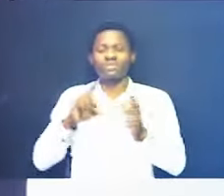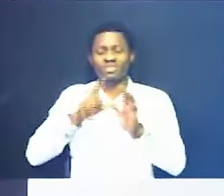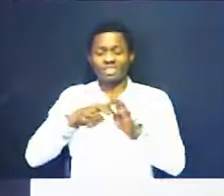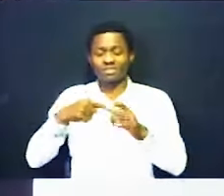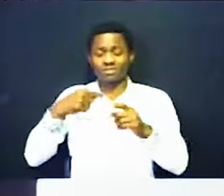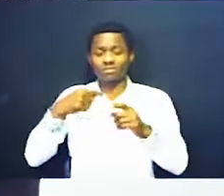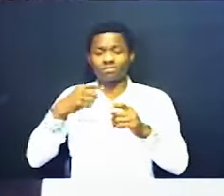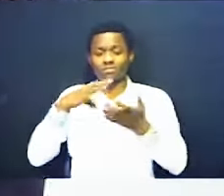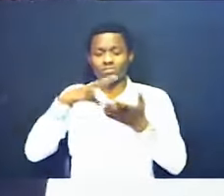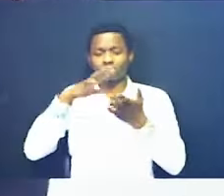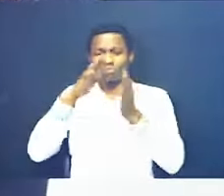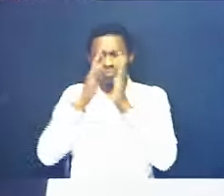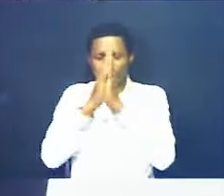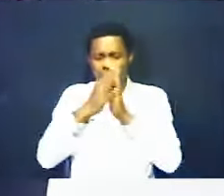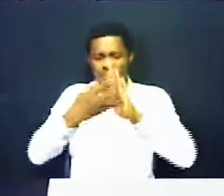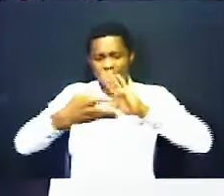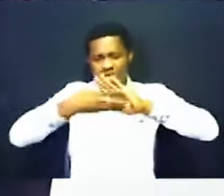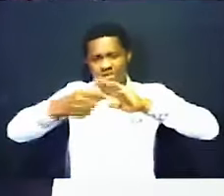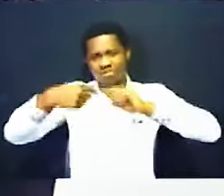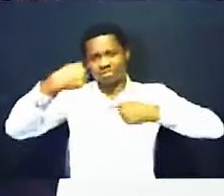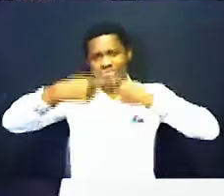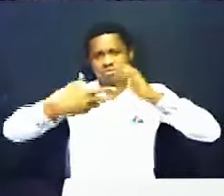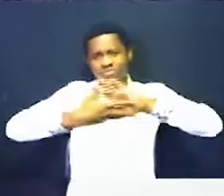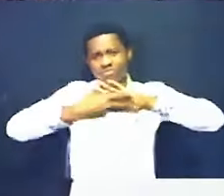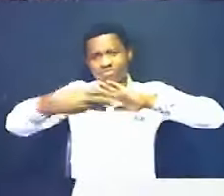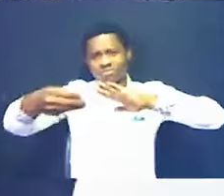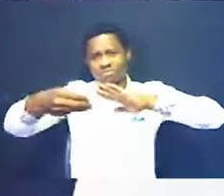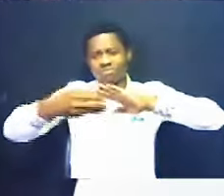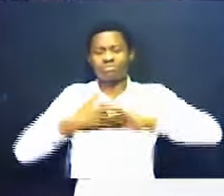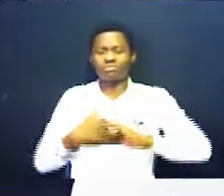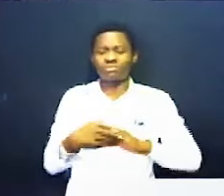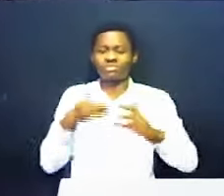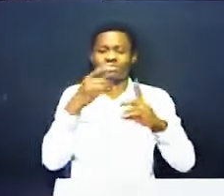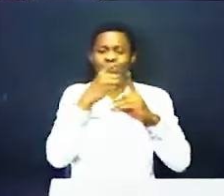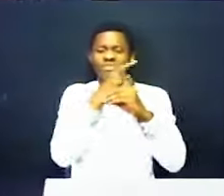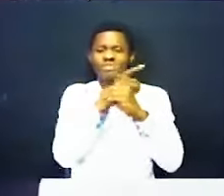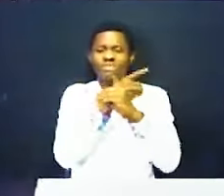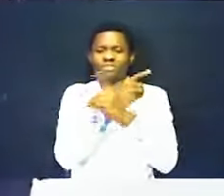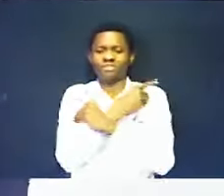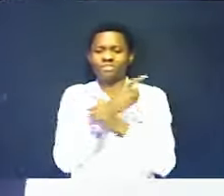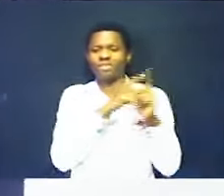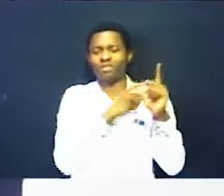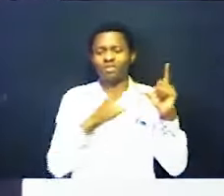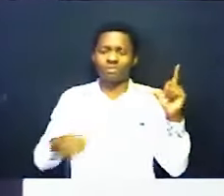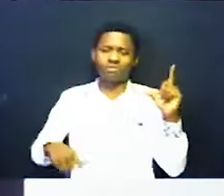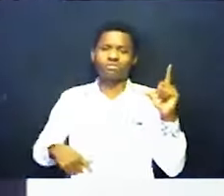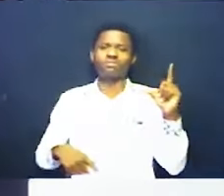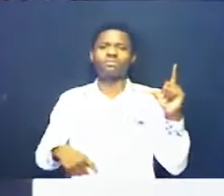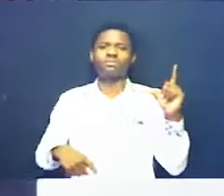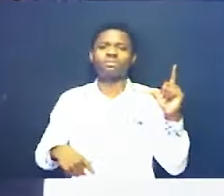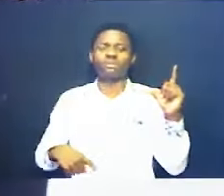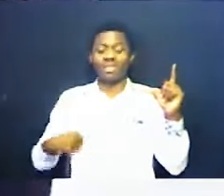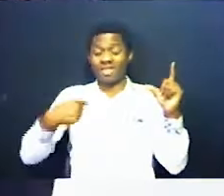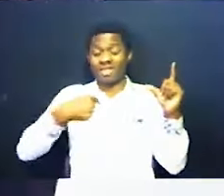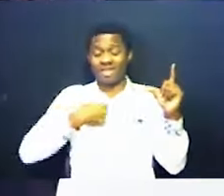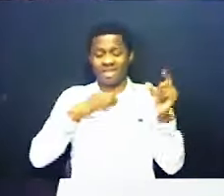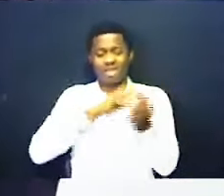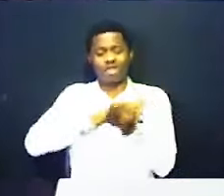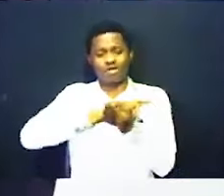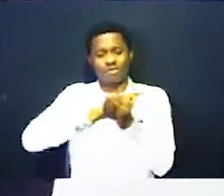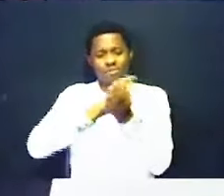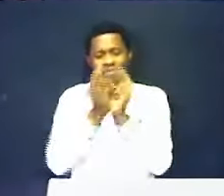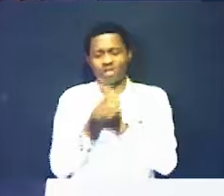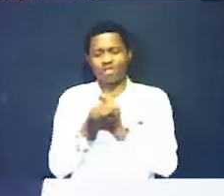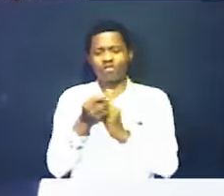repeat this prayer after me. Say, dear Lord, I repent of my